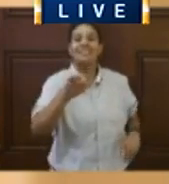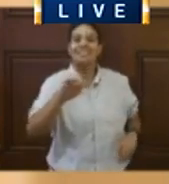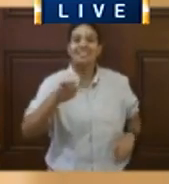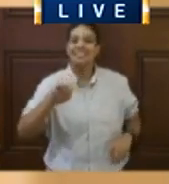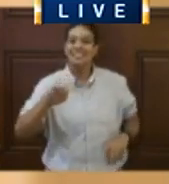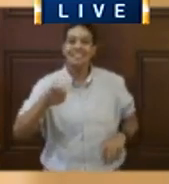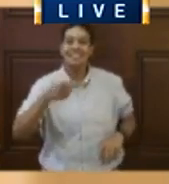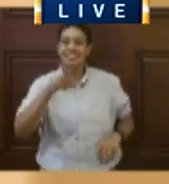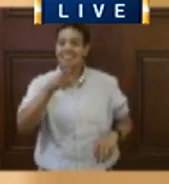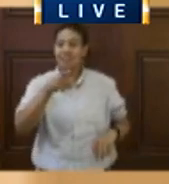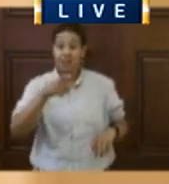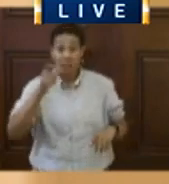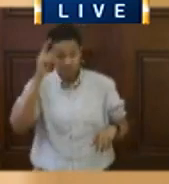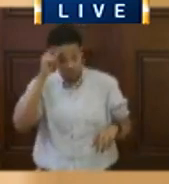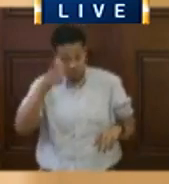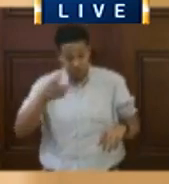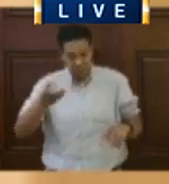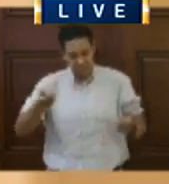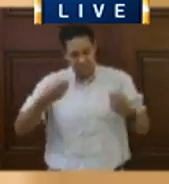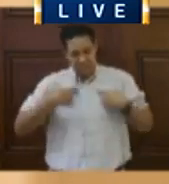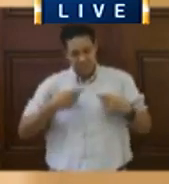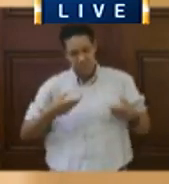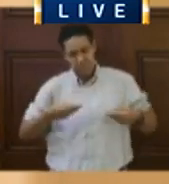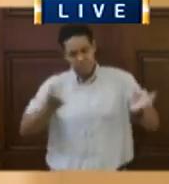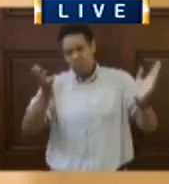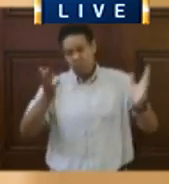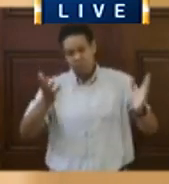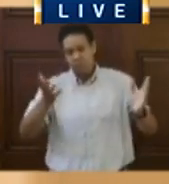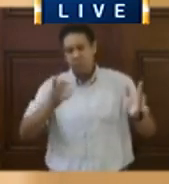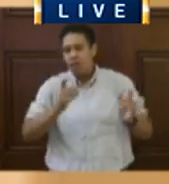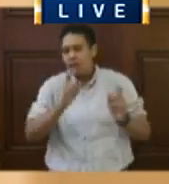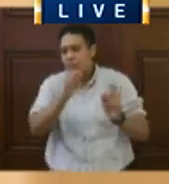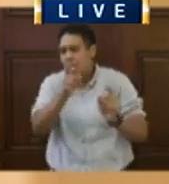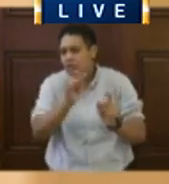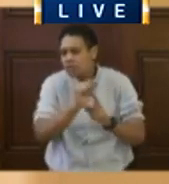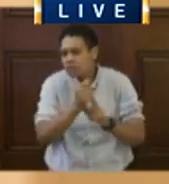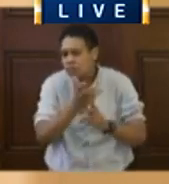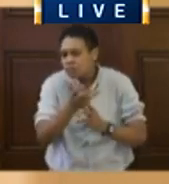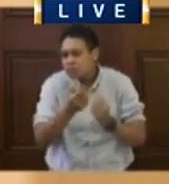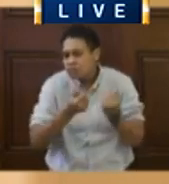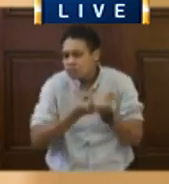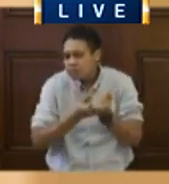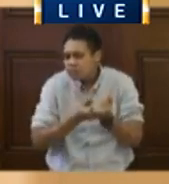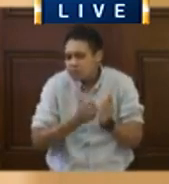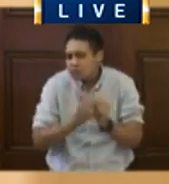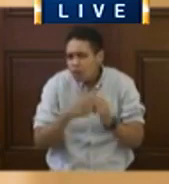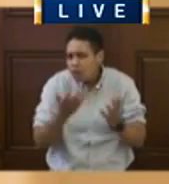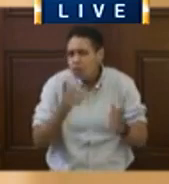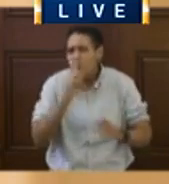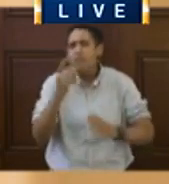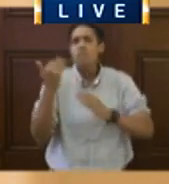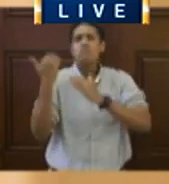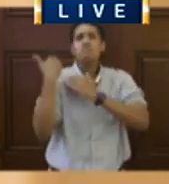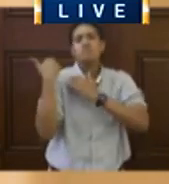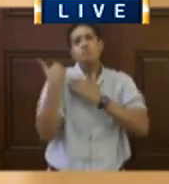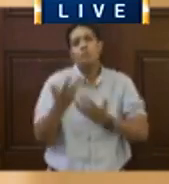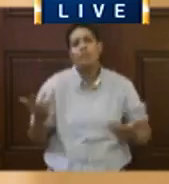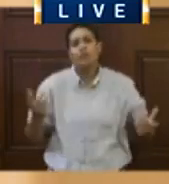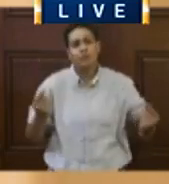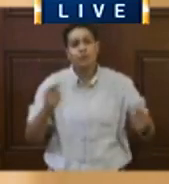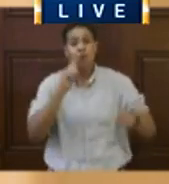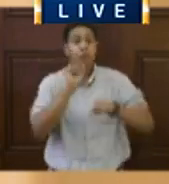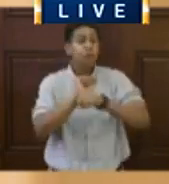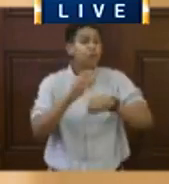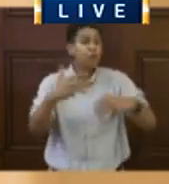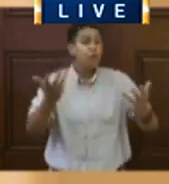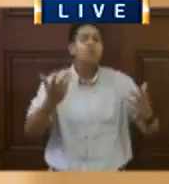not earned, but a grant due to the circumstances. It is the responsible thing to do to ensure